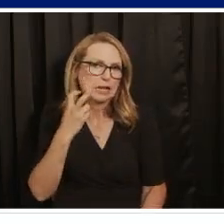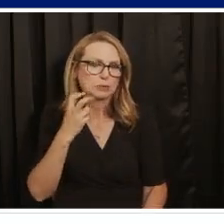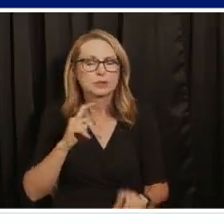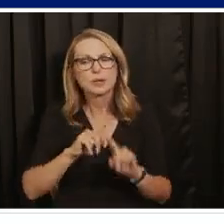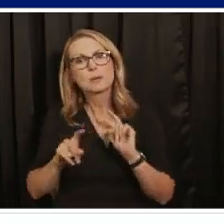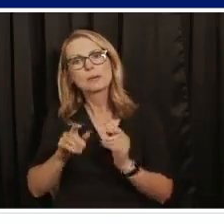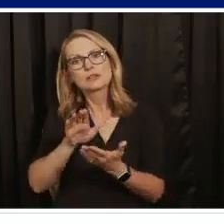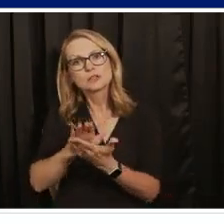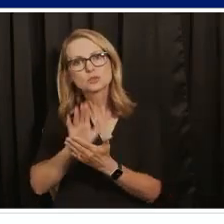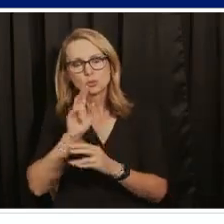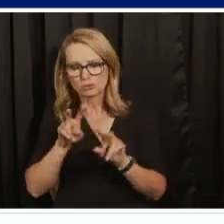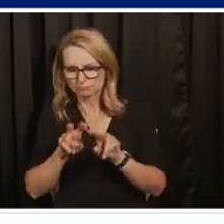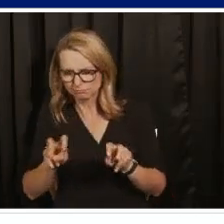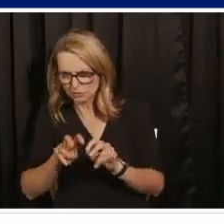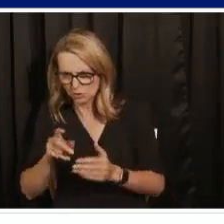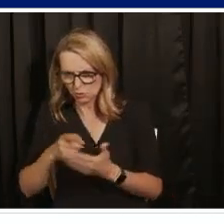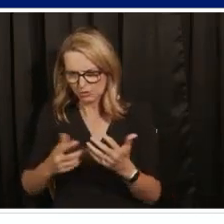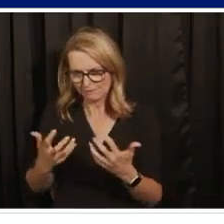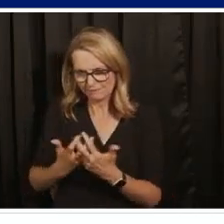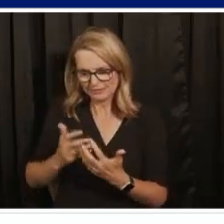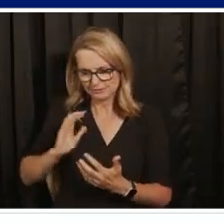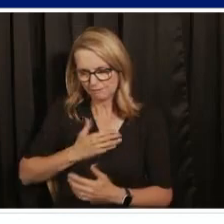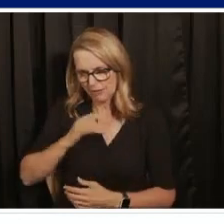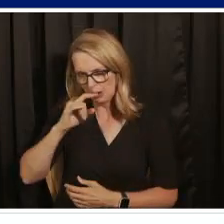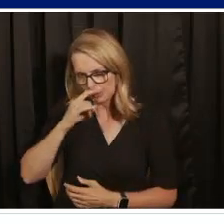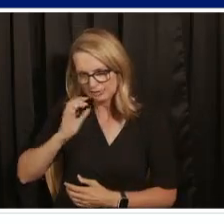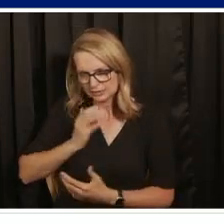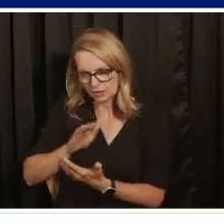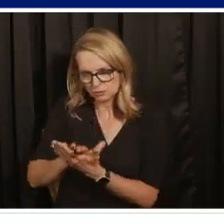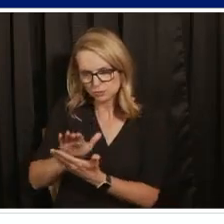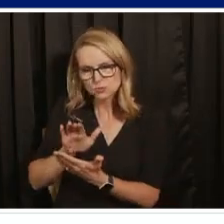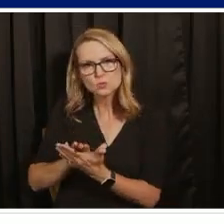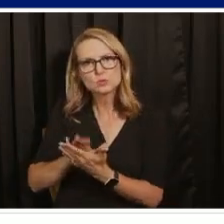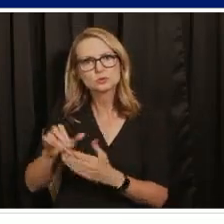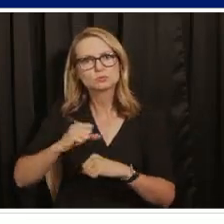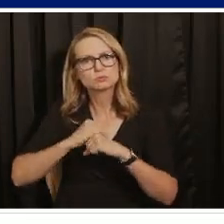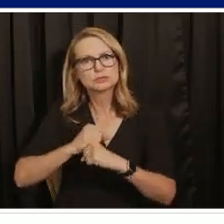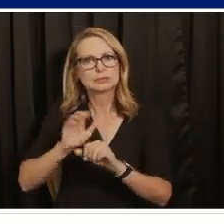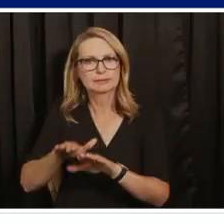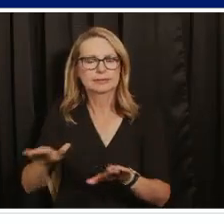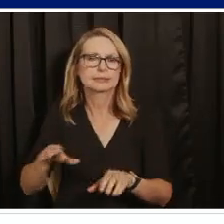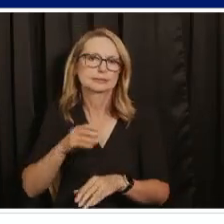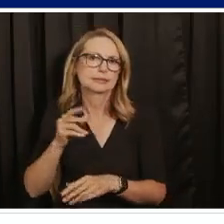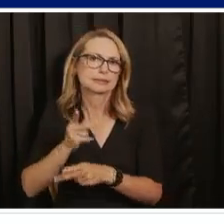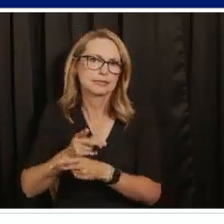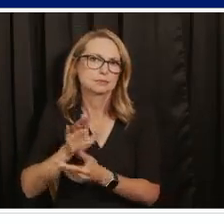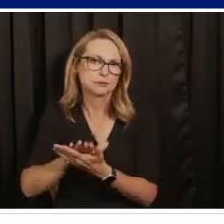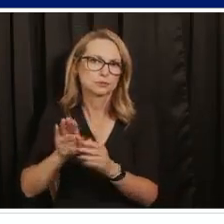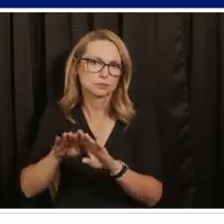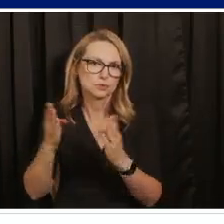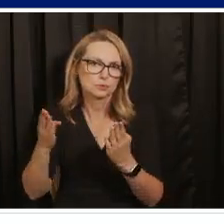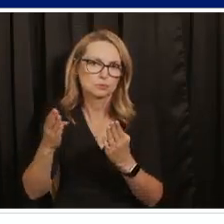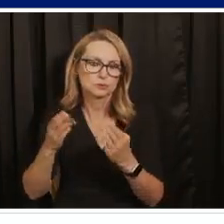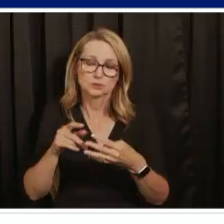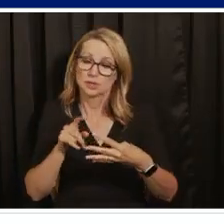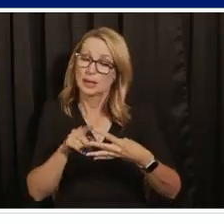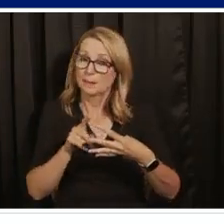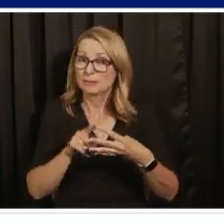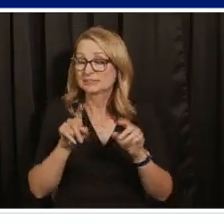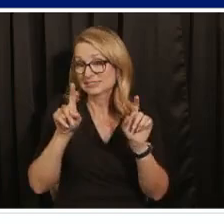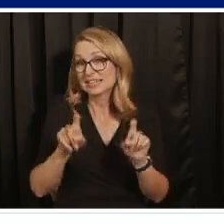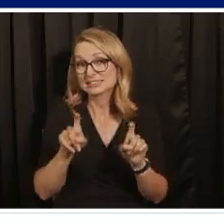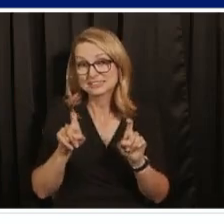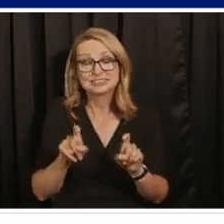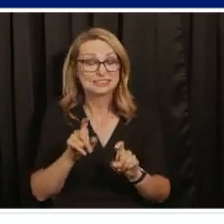package works best for their community to keep schools safe and keep schools open. Testing is a very compelling one for